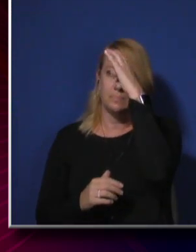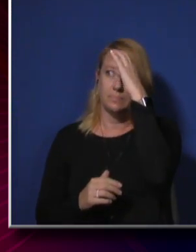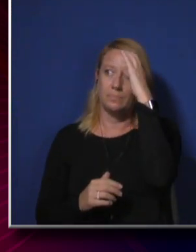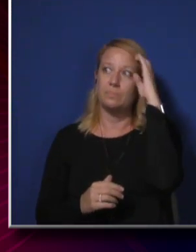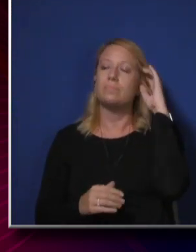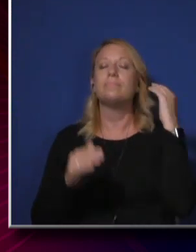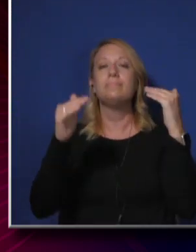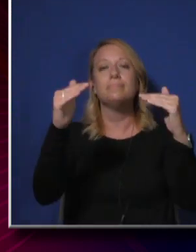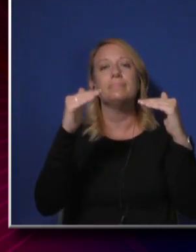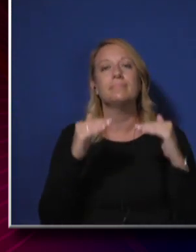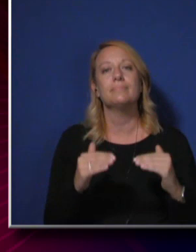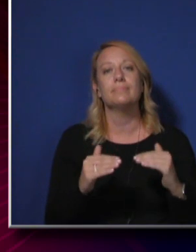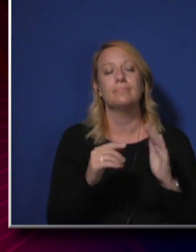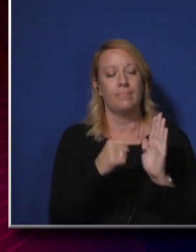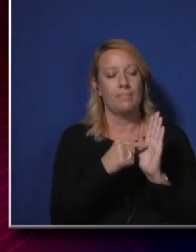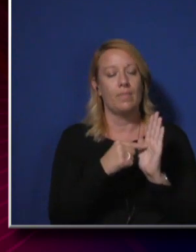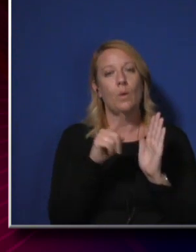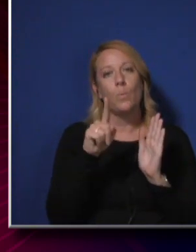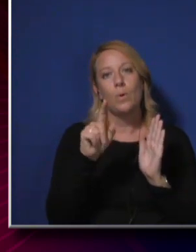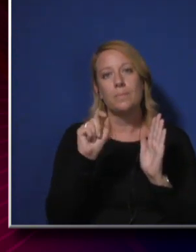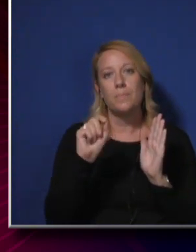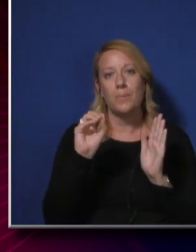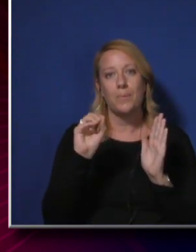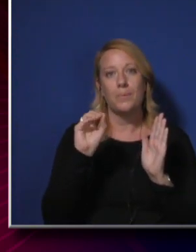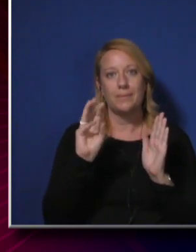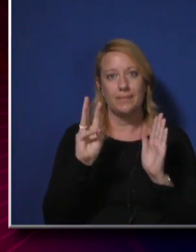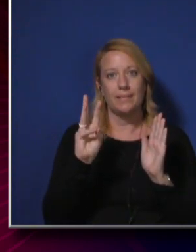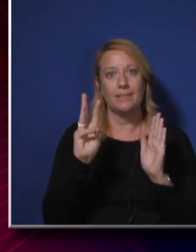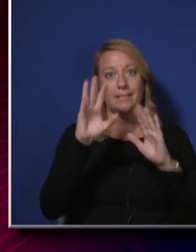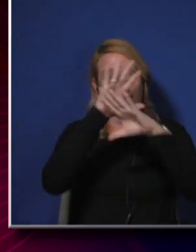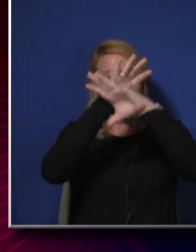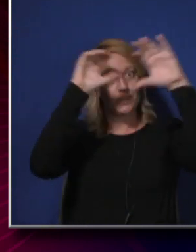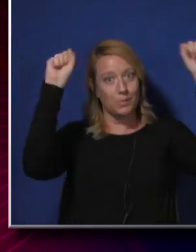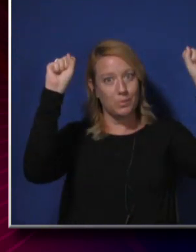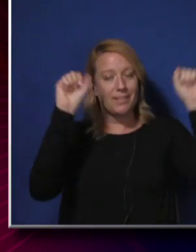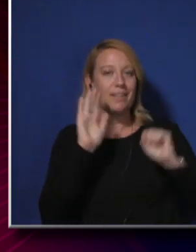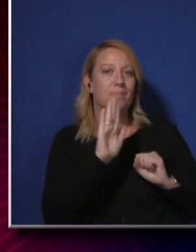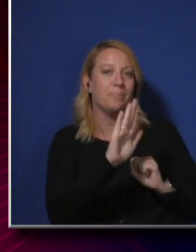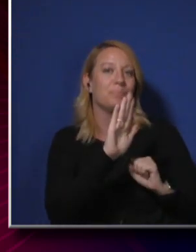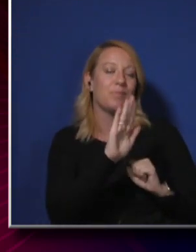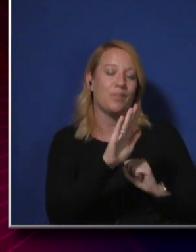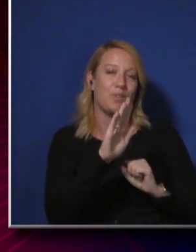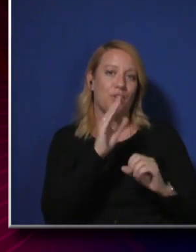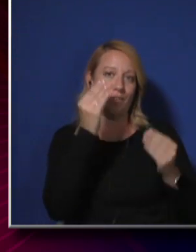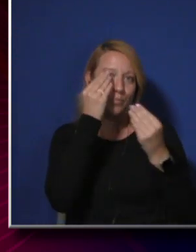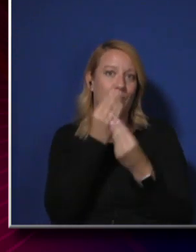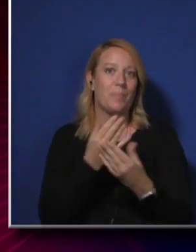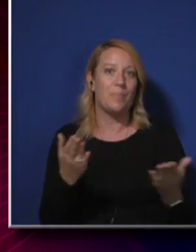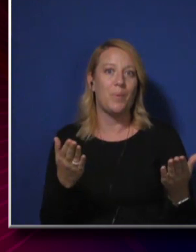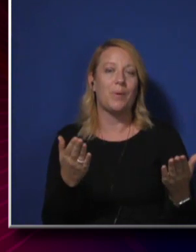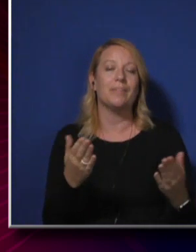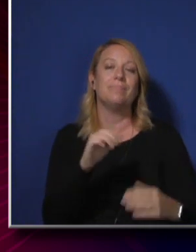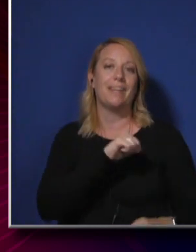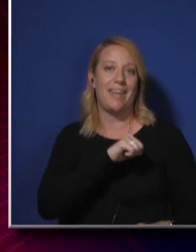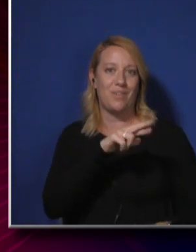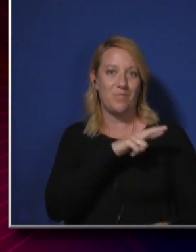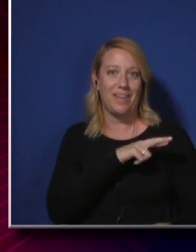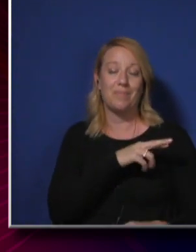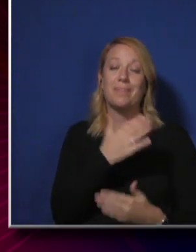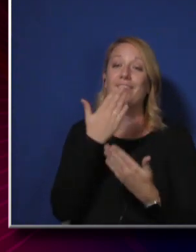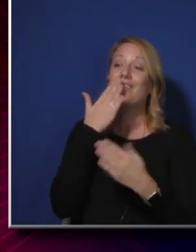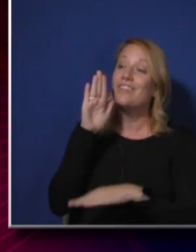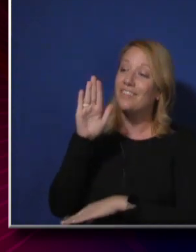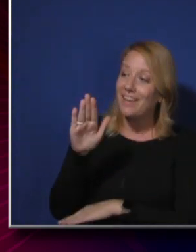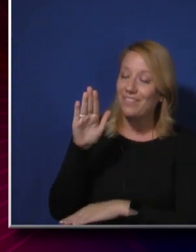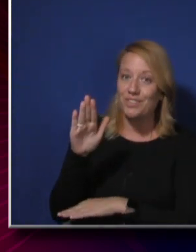Item 1.06, Superintendent's Report. Good afternoon,